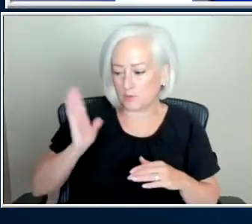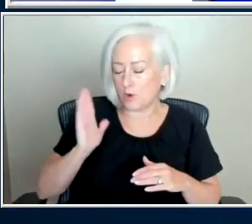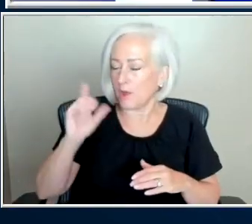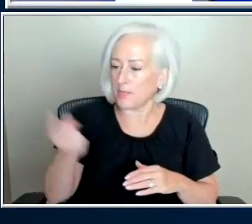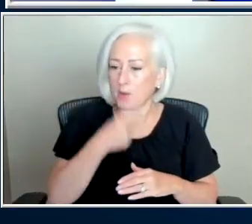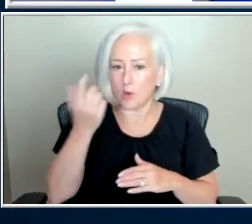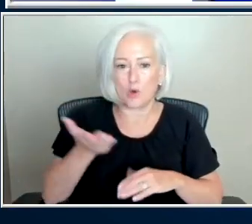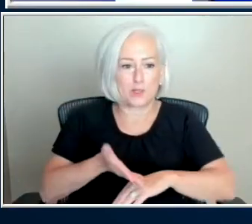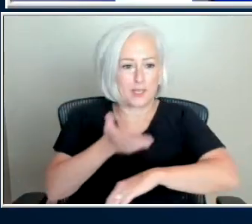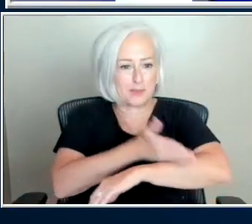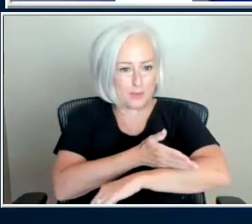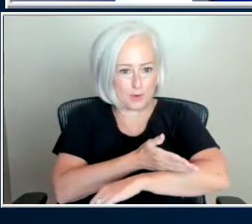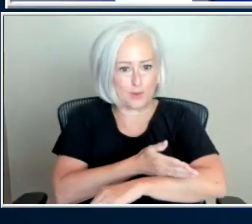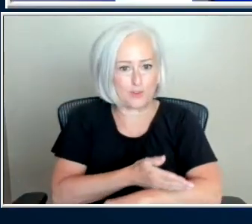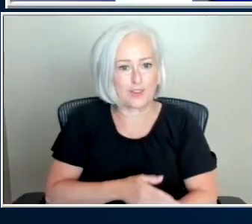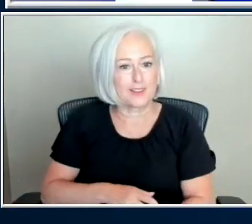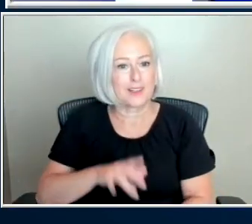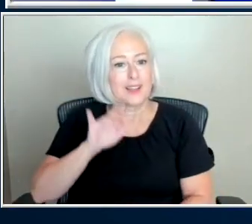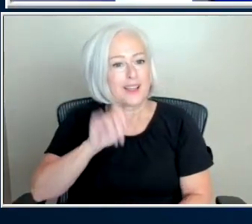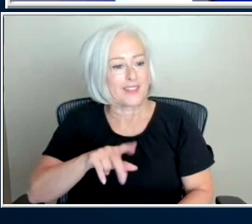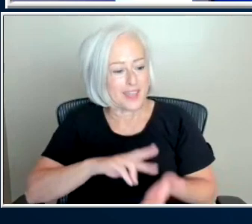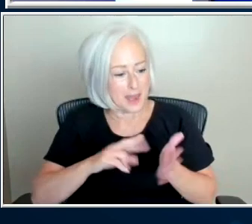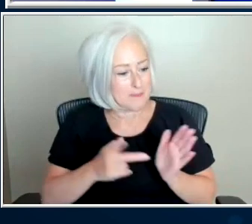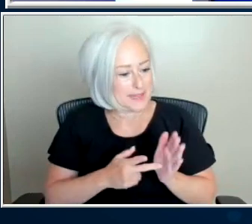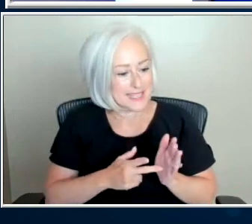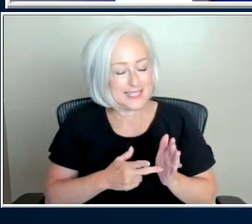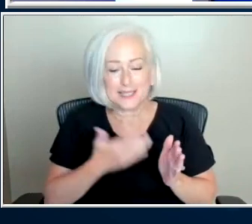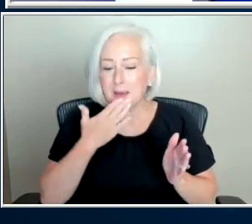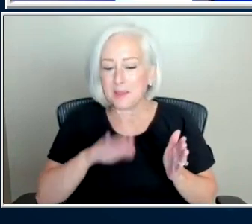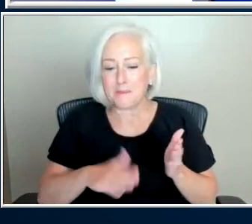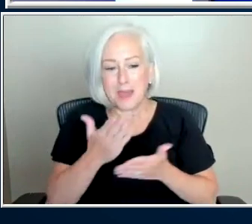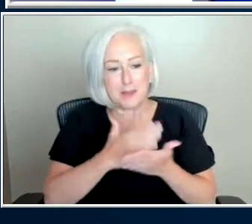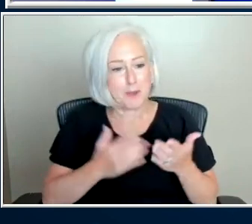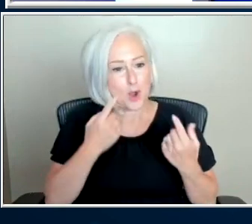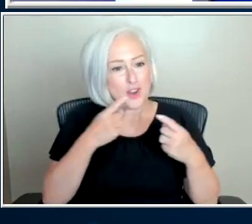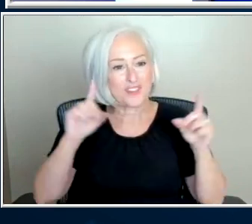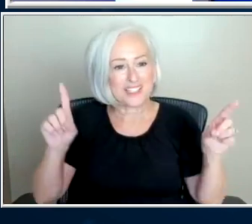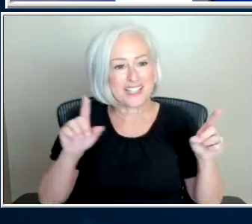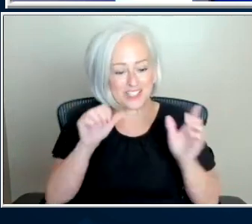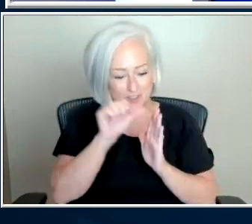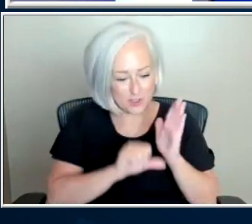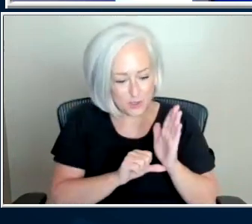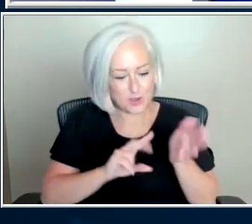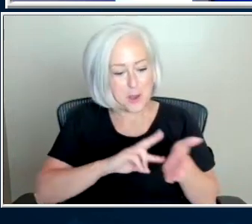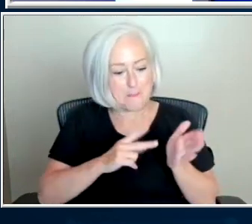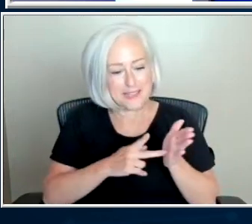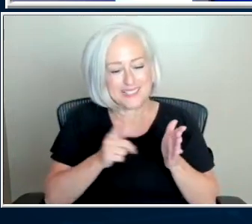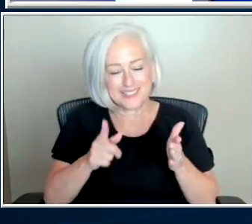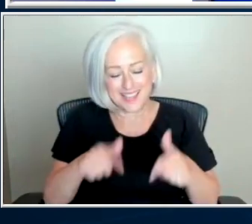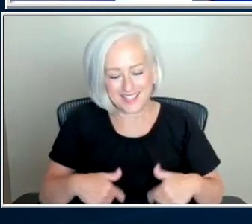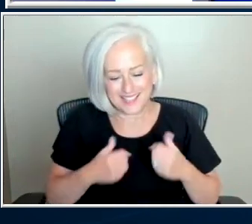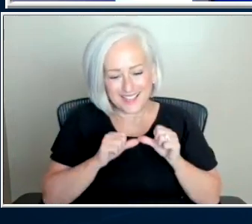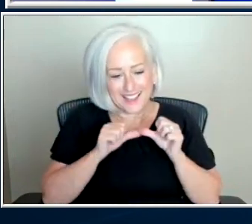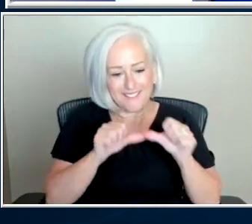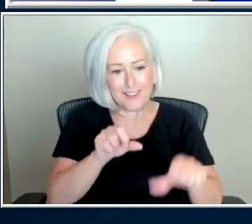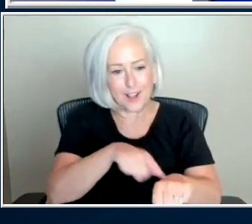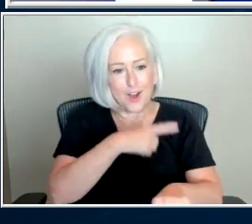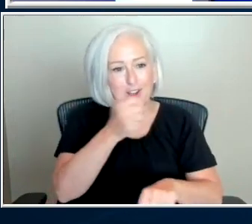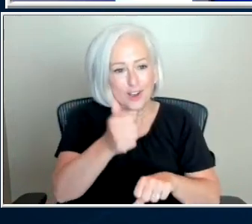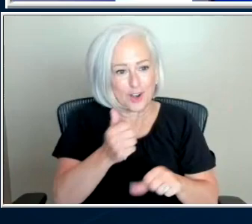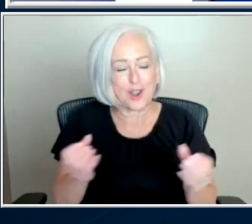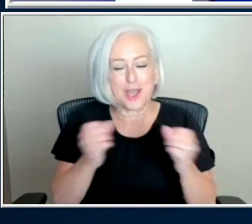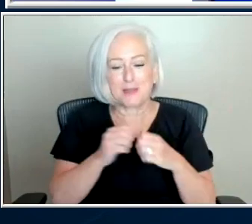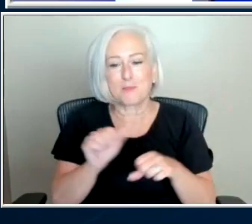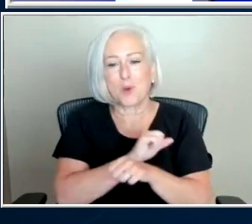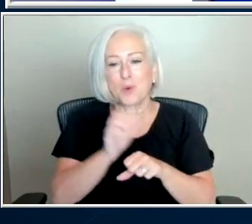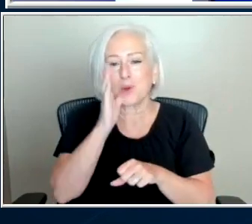downfall of a successful surgery, because then they Exactly. keep living longer and longer, Yep. and there's more work to do. That's so fantastic. Thank you both for being here with us today on this